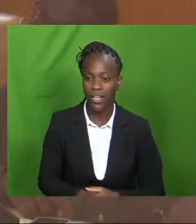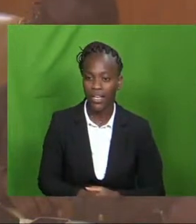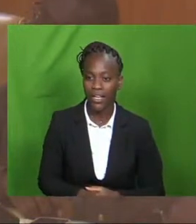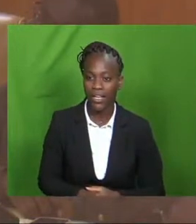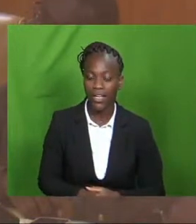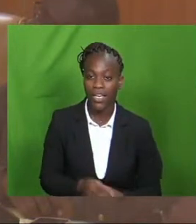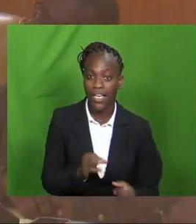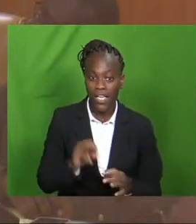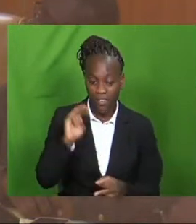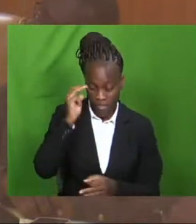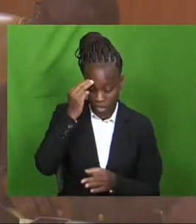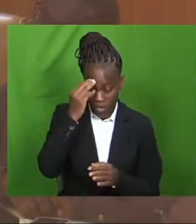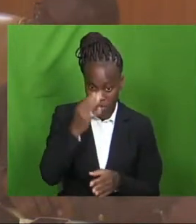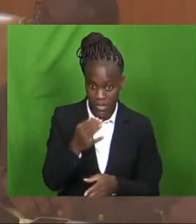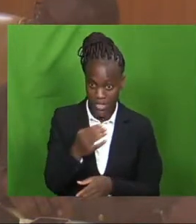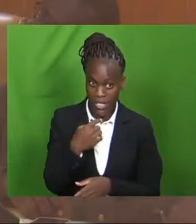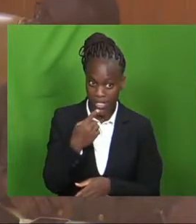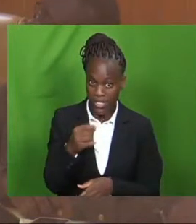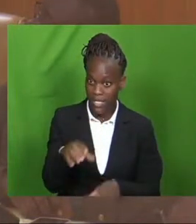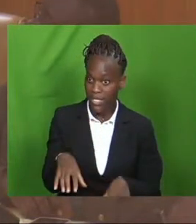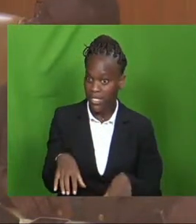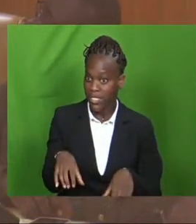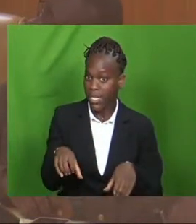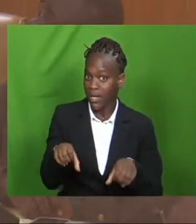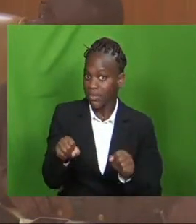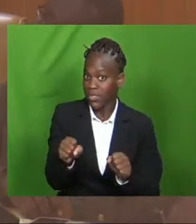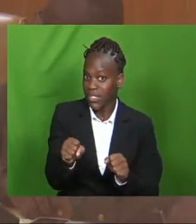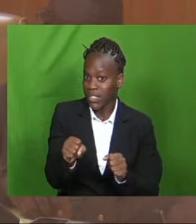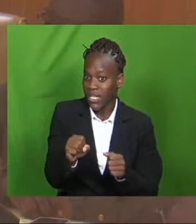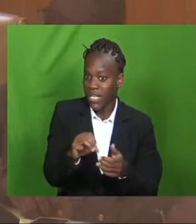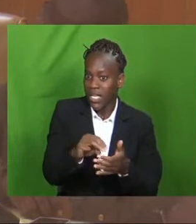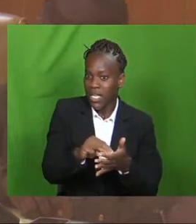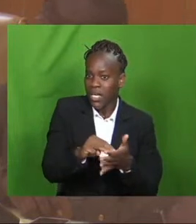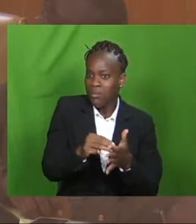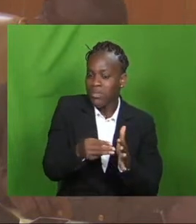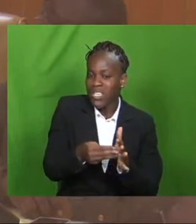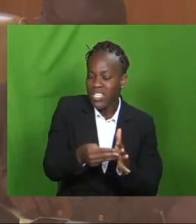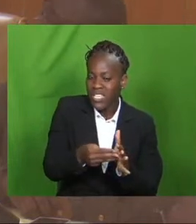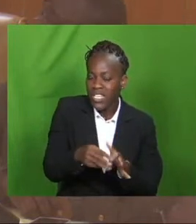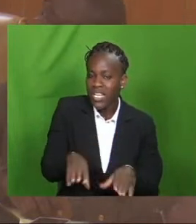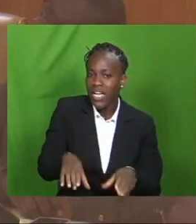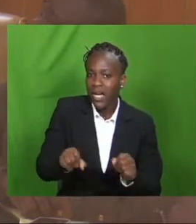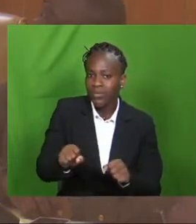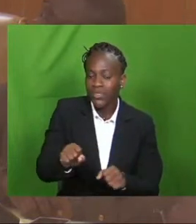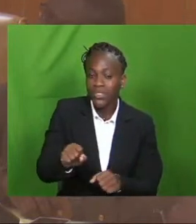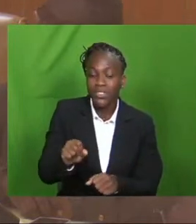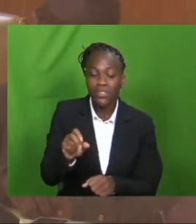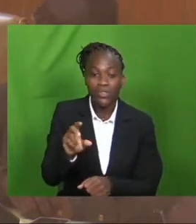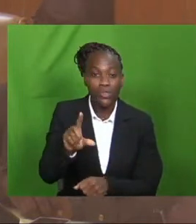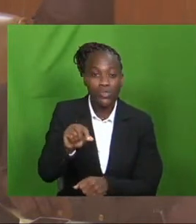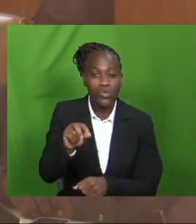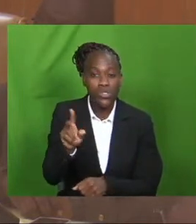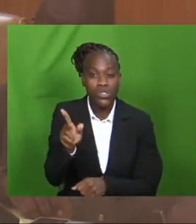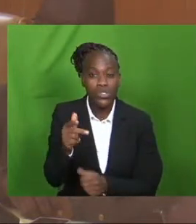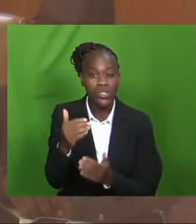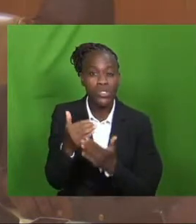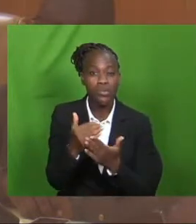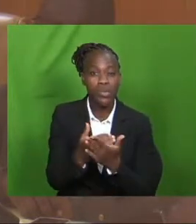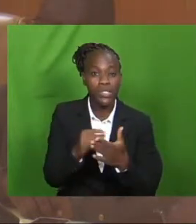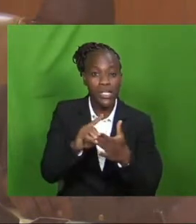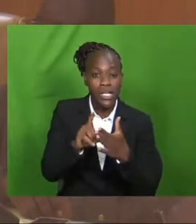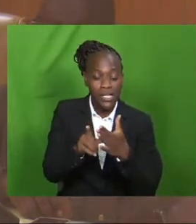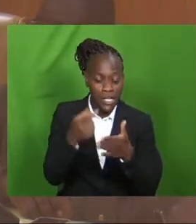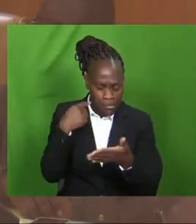minister says has been captured, is he saying it has been captured in the 2023 budget so that I will look for it